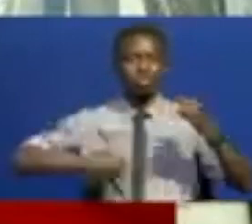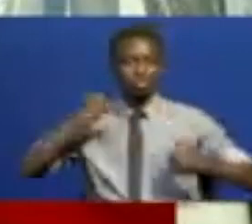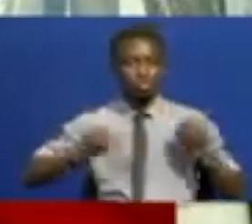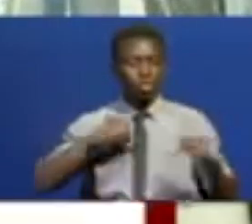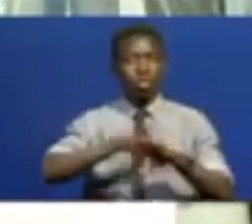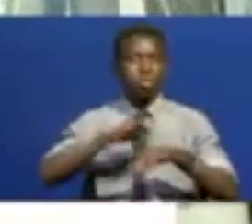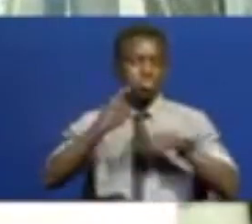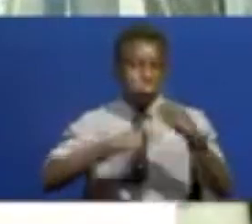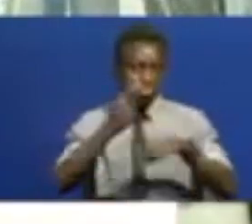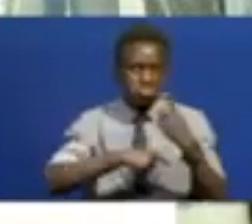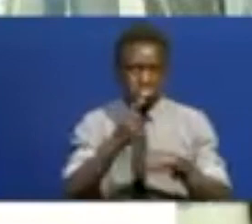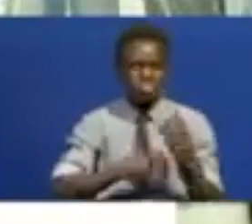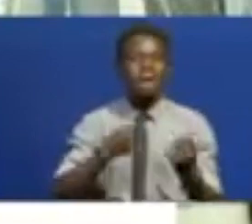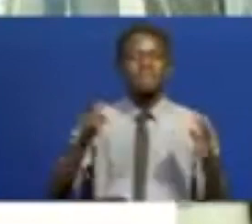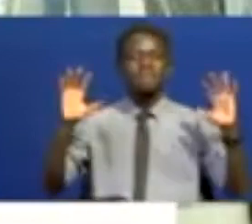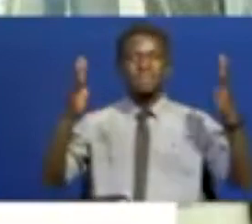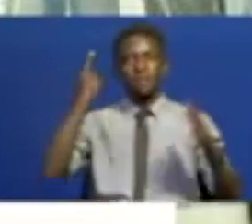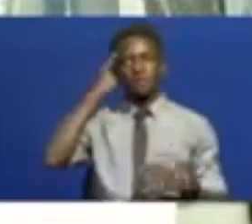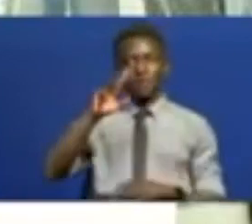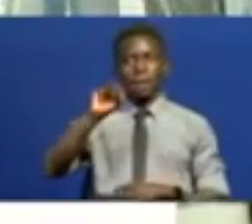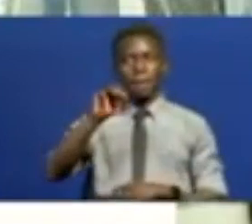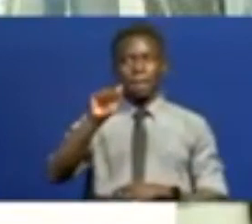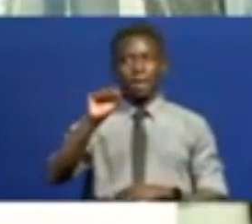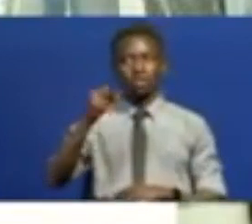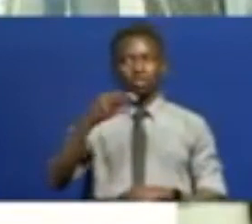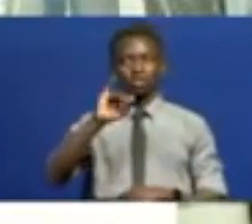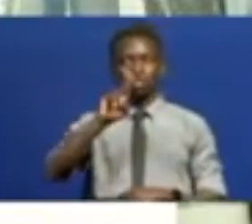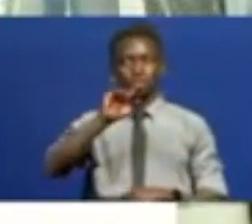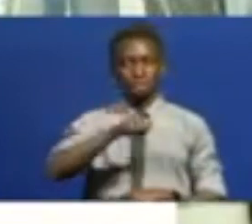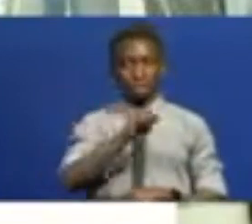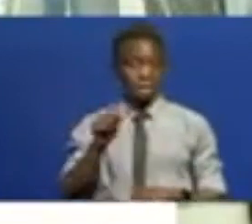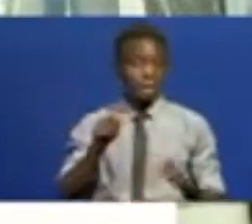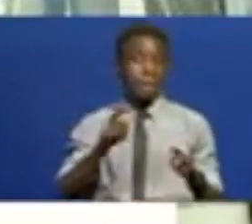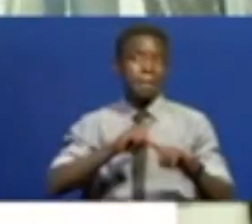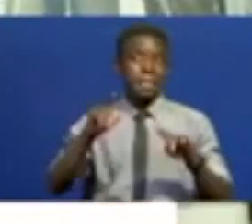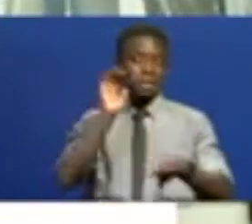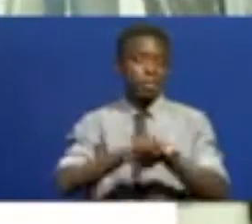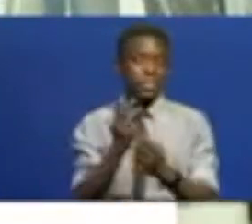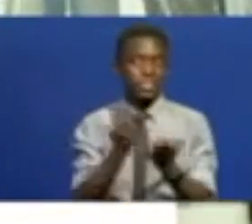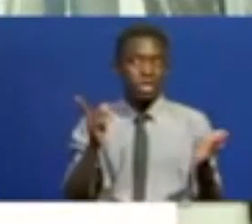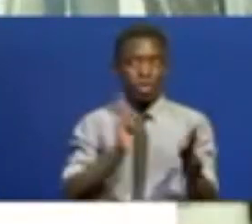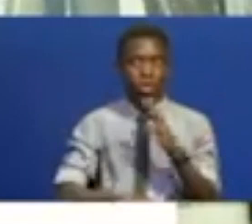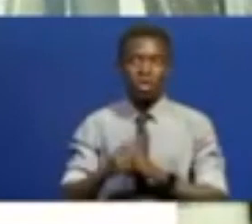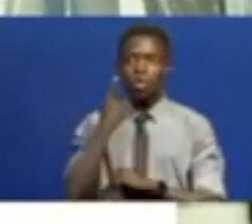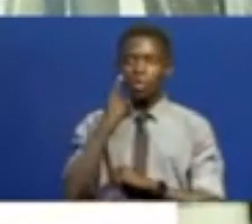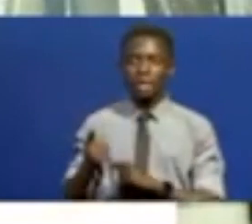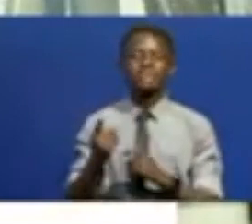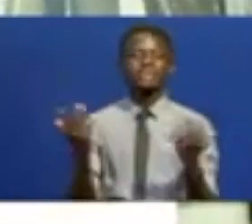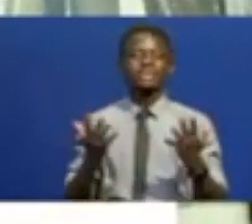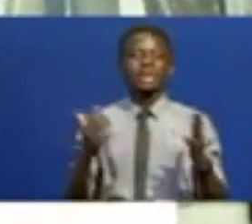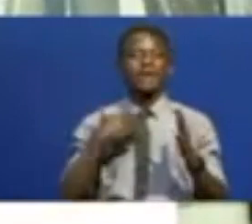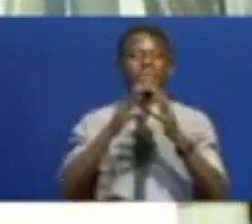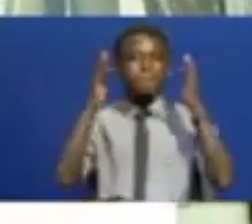the region ahead of the Mashujaa Day national celebrations. Among the goodies delivered is a recapping of major roads